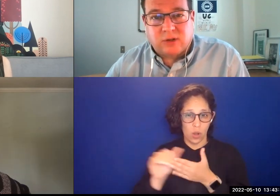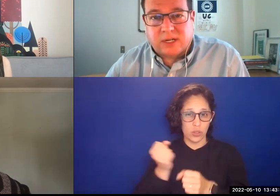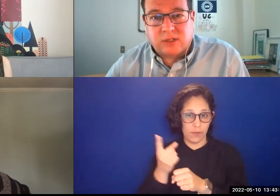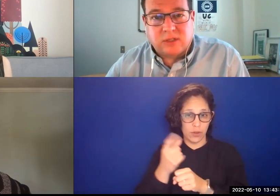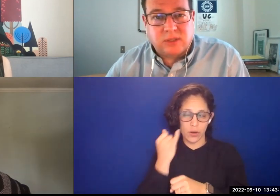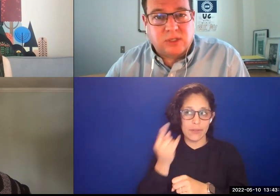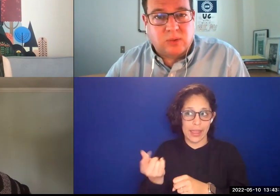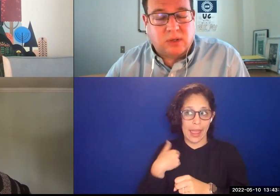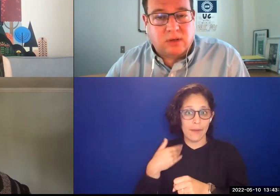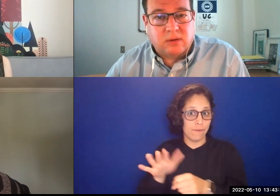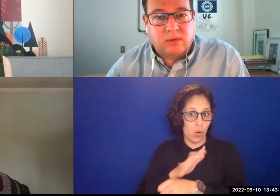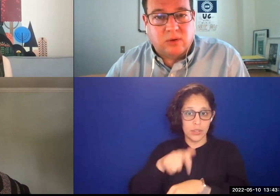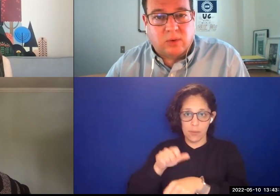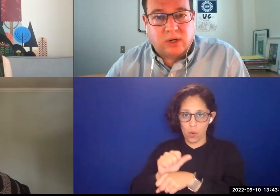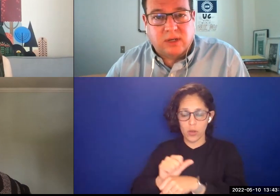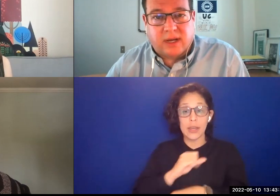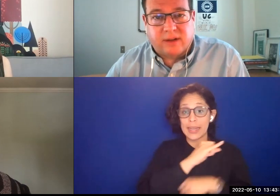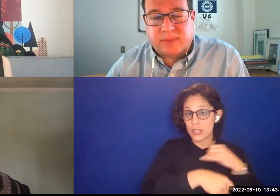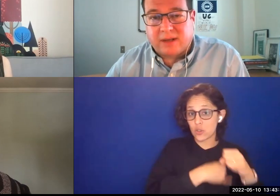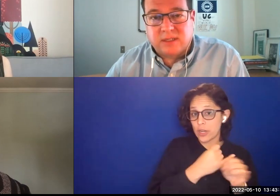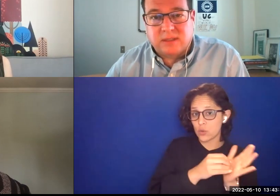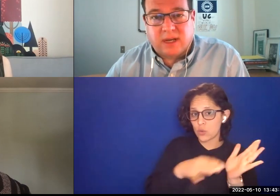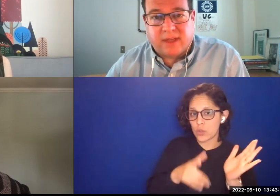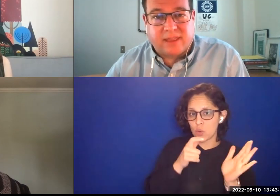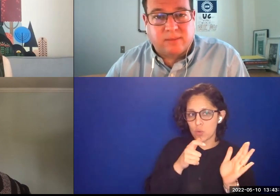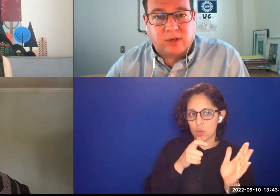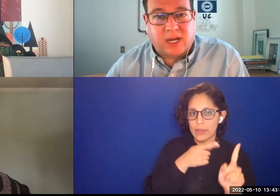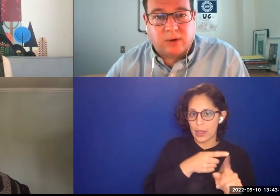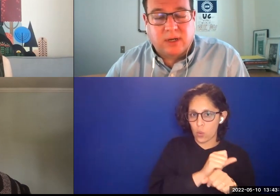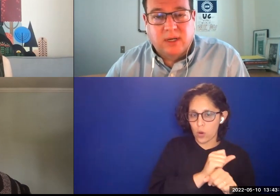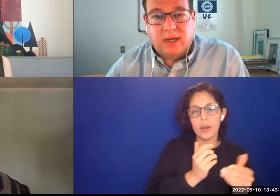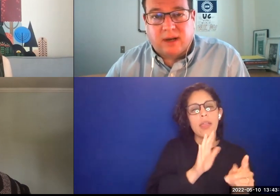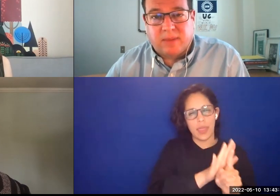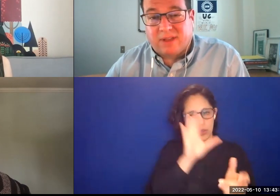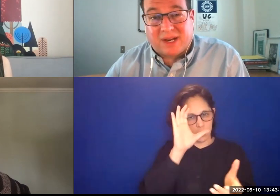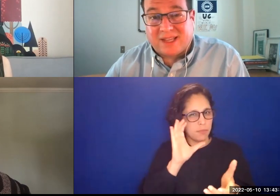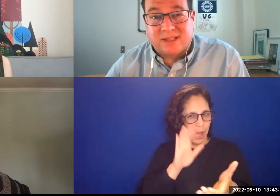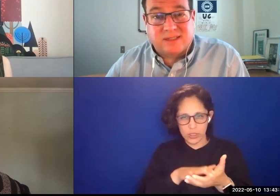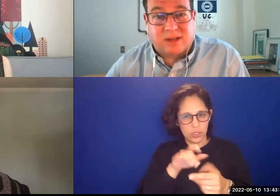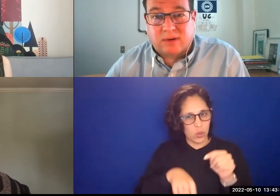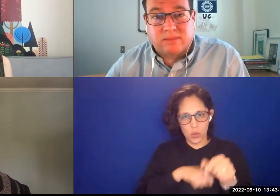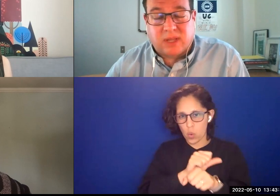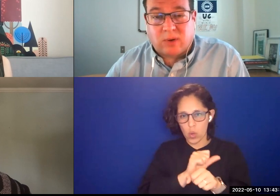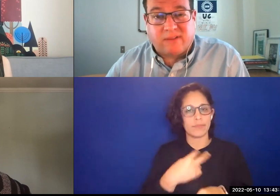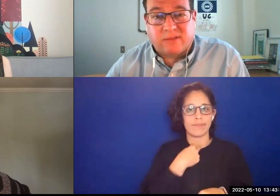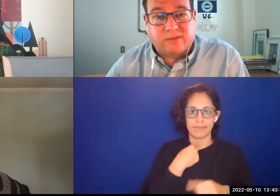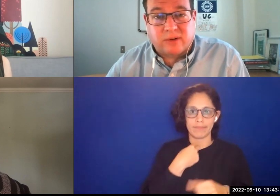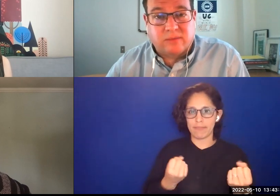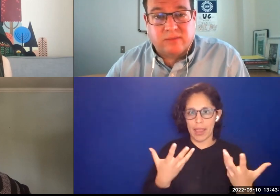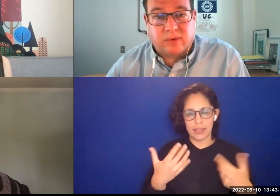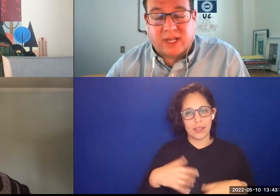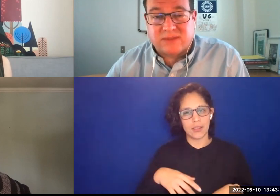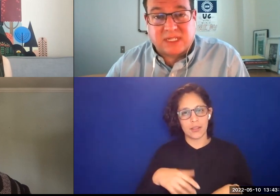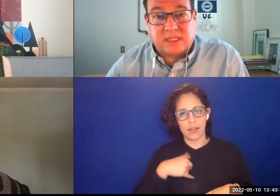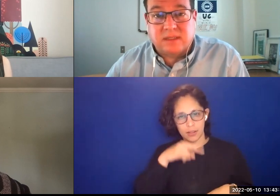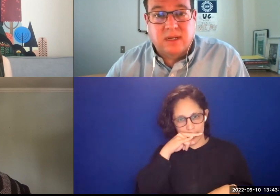The international students who worked, their spouses, if they had them, could not work. Many of them had kids. They qualified